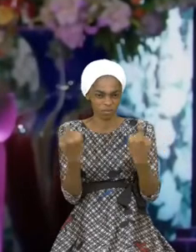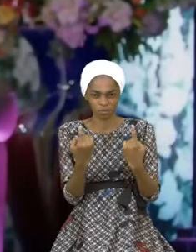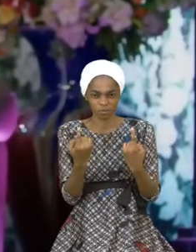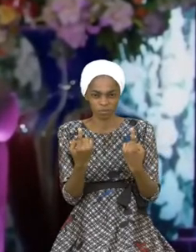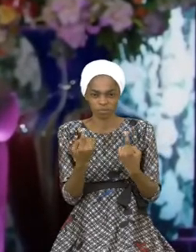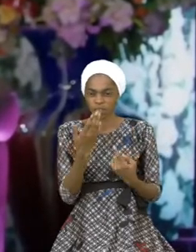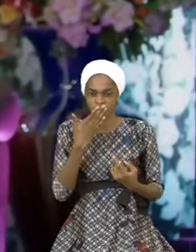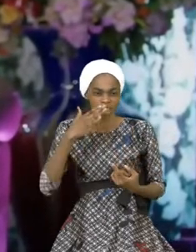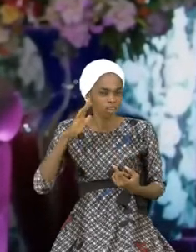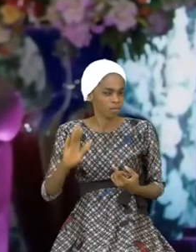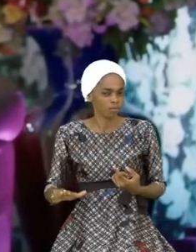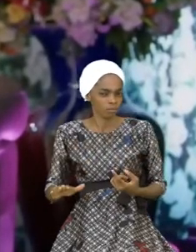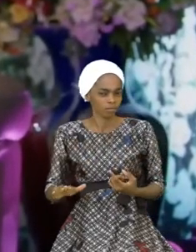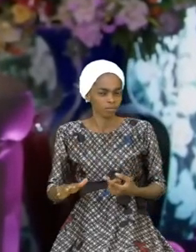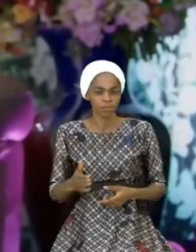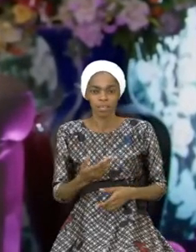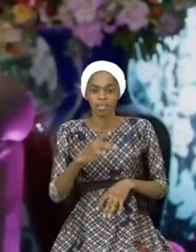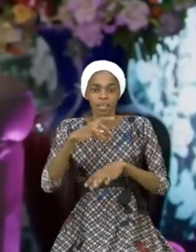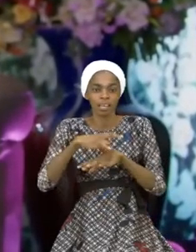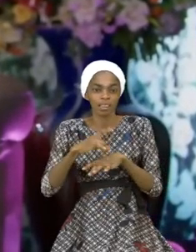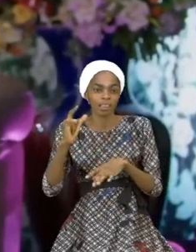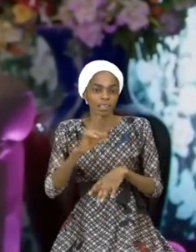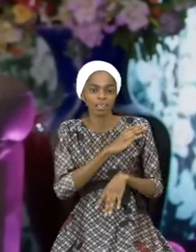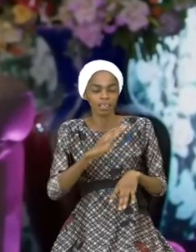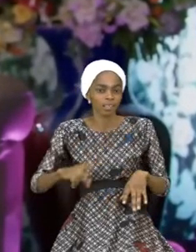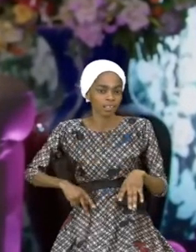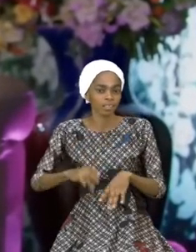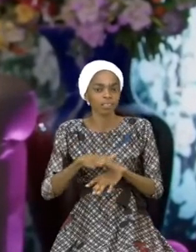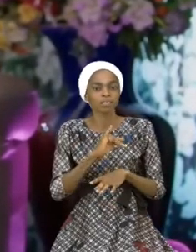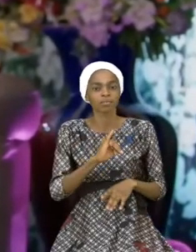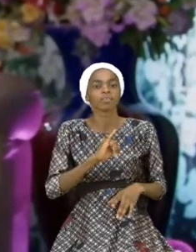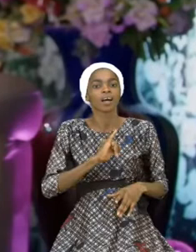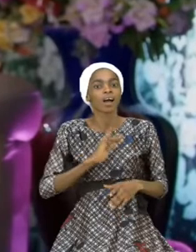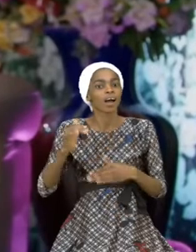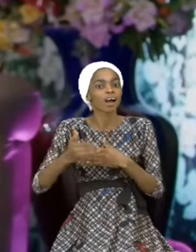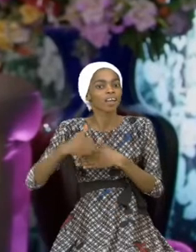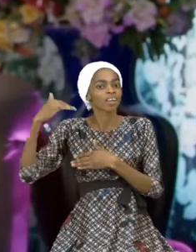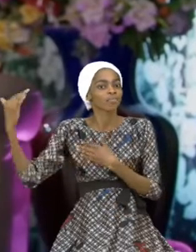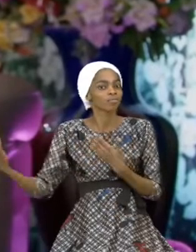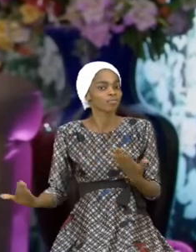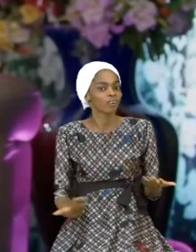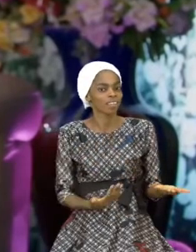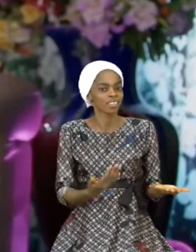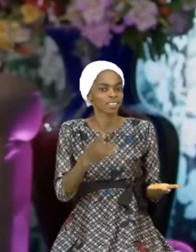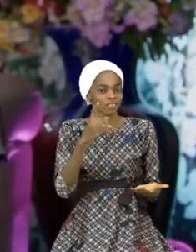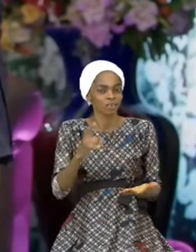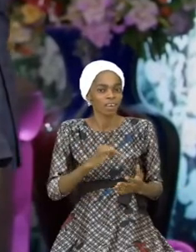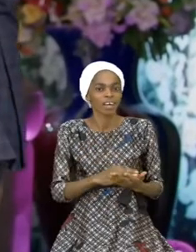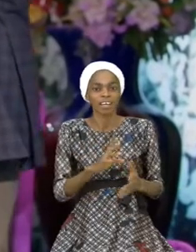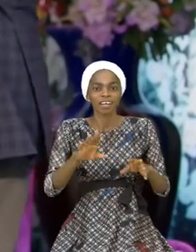evil athlete kingdom i exchange the favor of god to you tonight you're